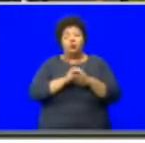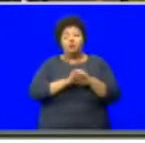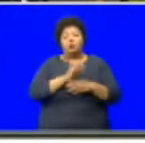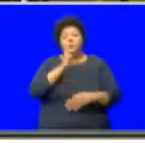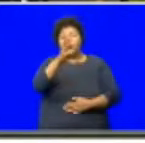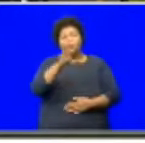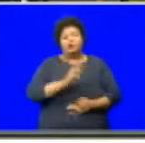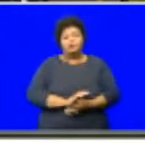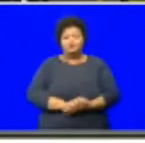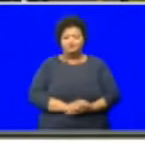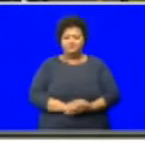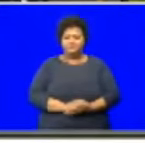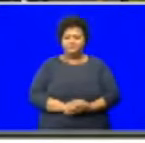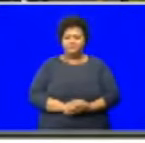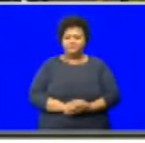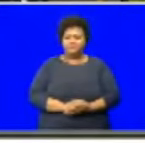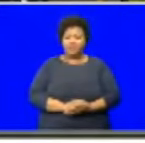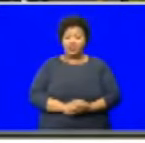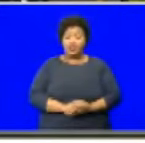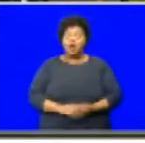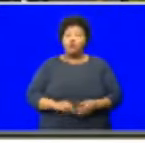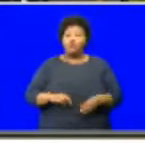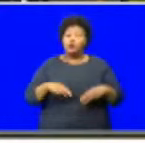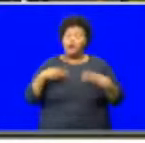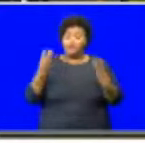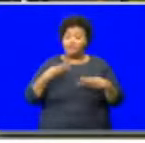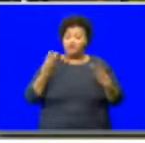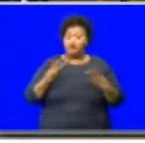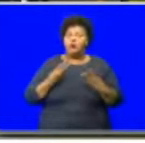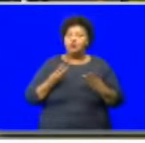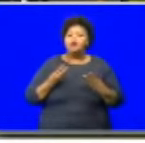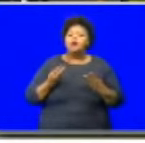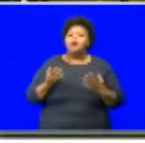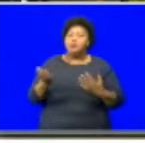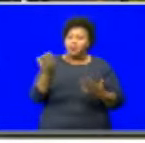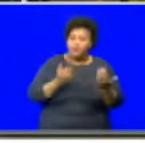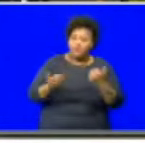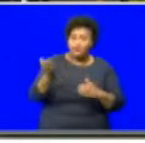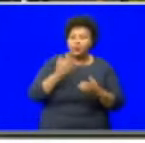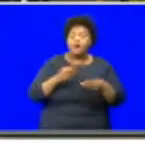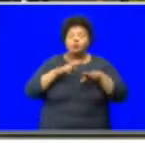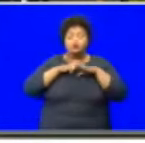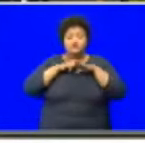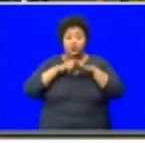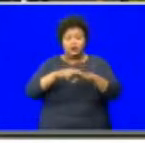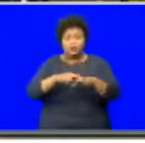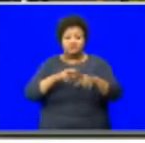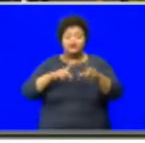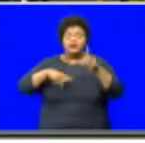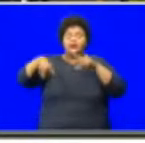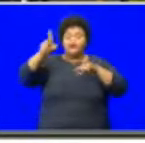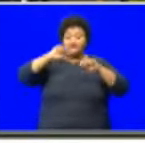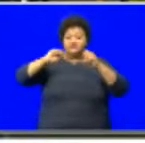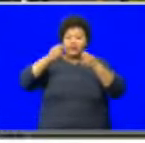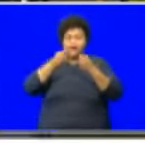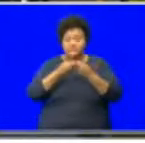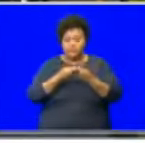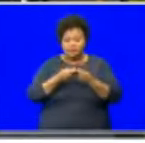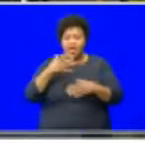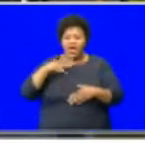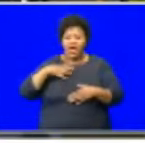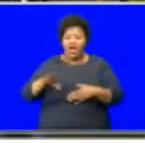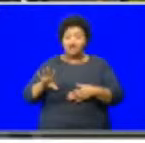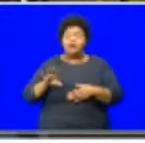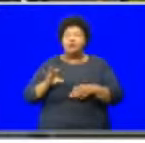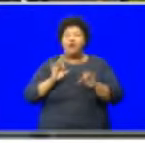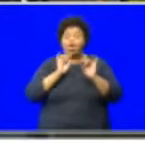with players lakhathi babidiwe ukuthi bato represent the national team baphule out due to ma work commitments. Labanye due to